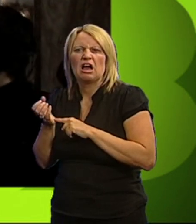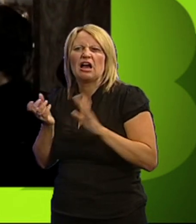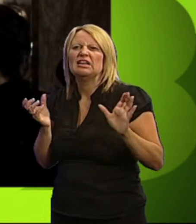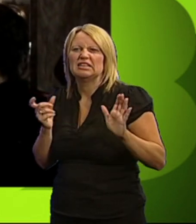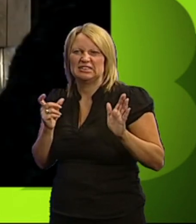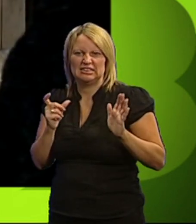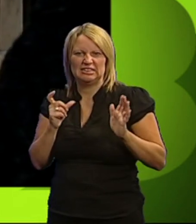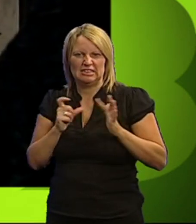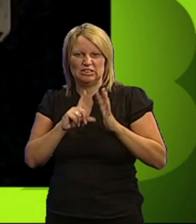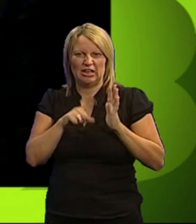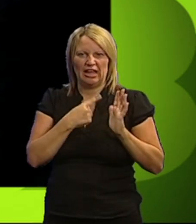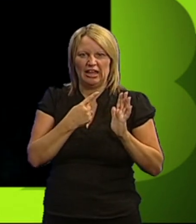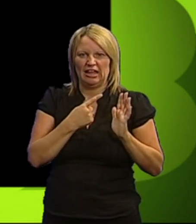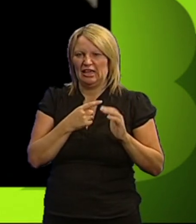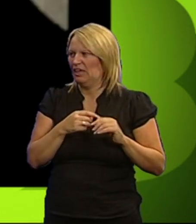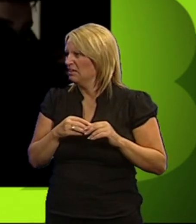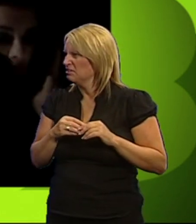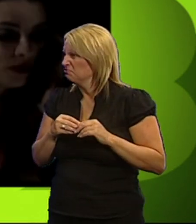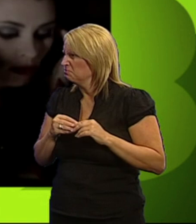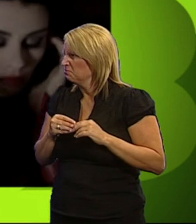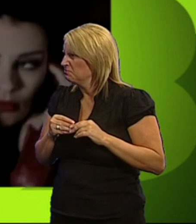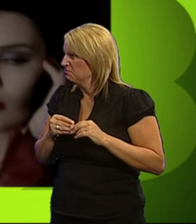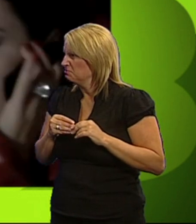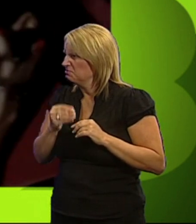Ah, yes, the DJ.